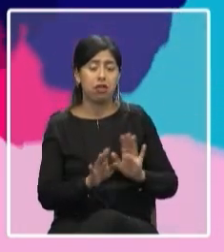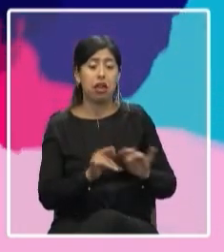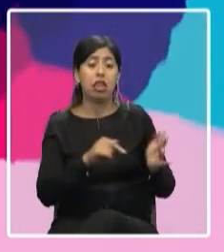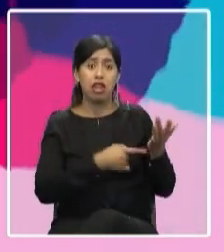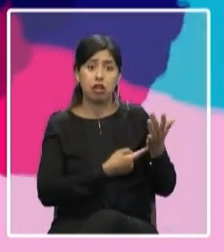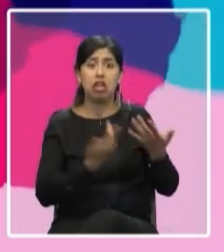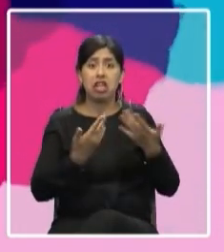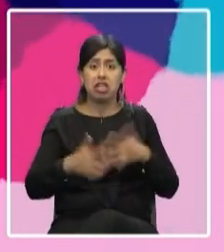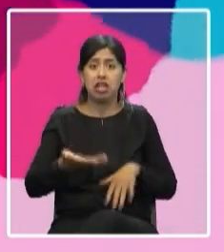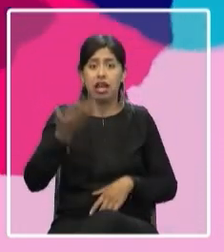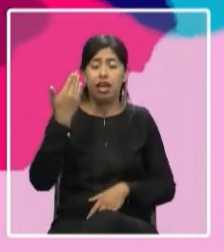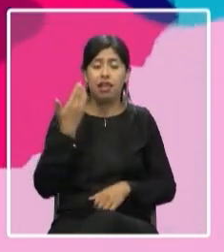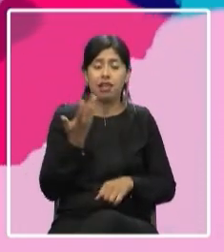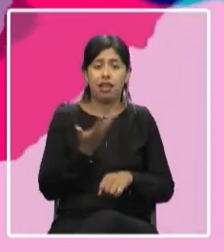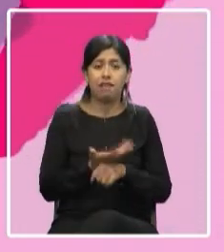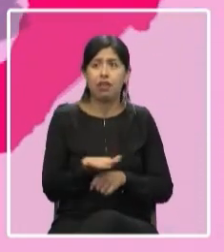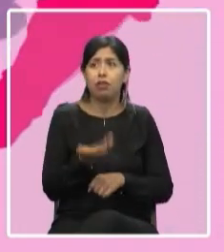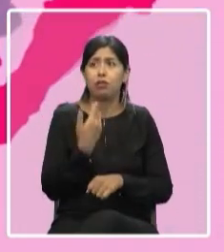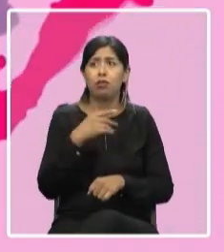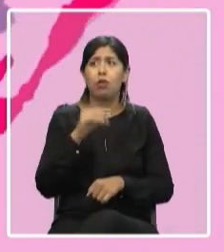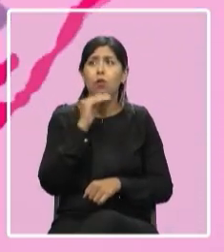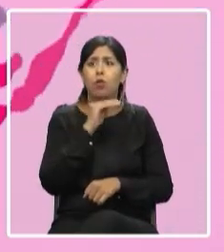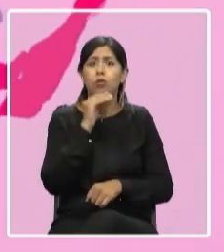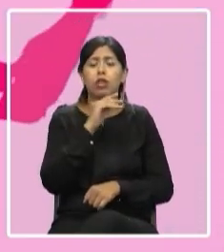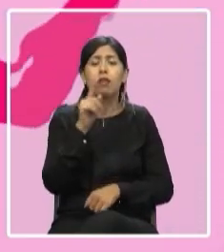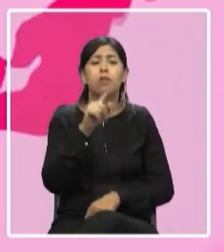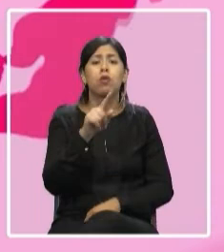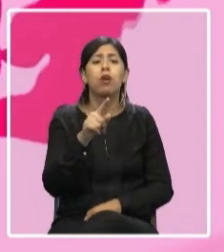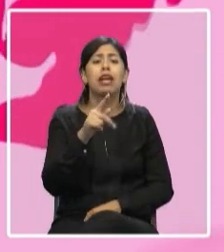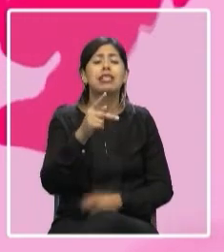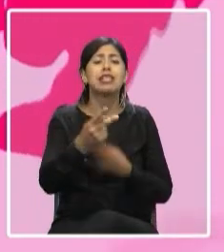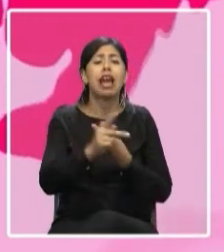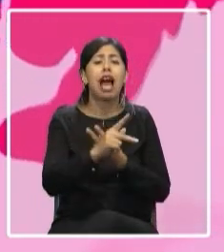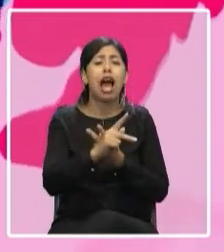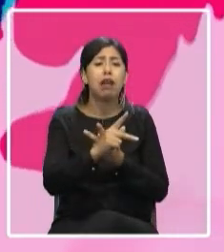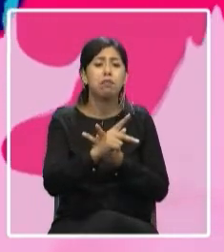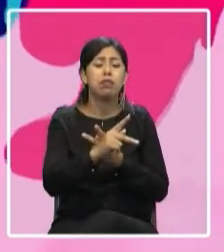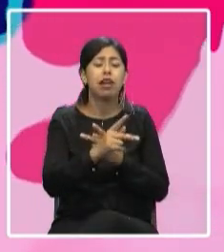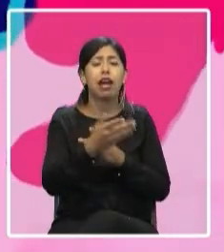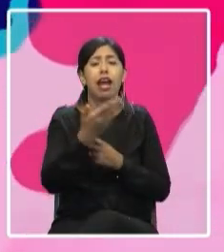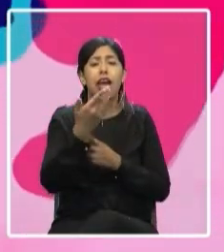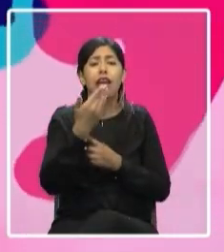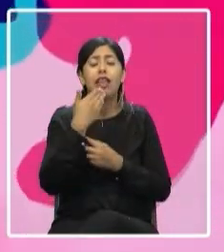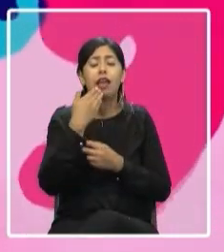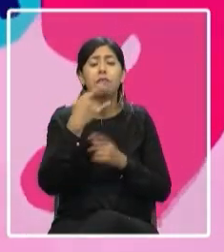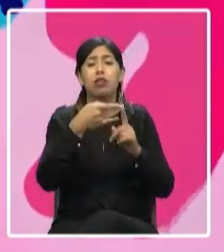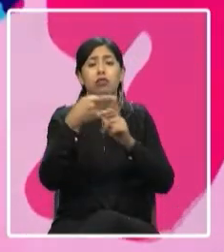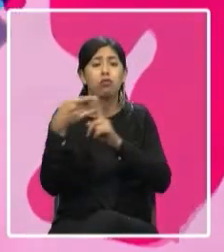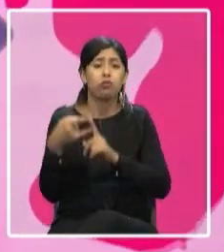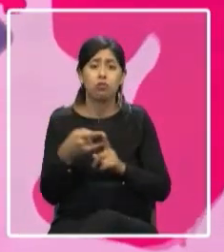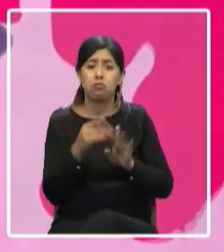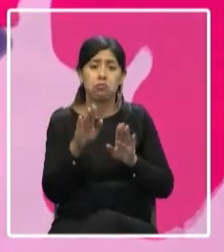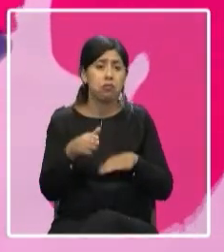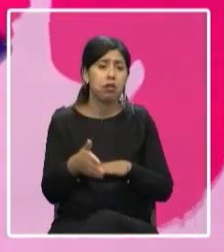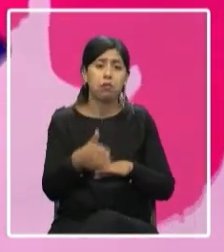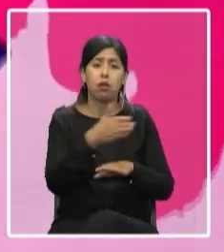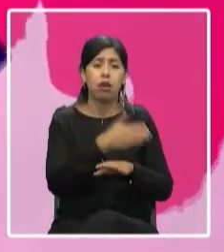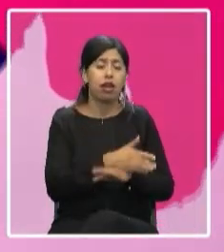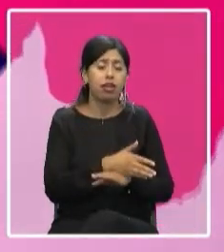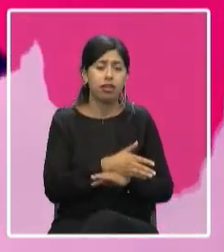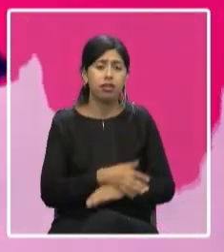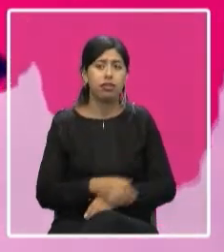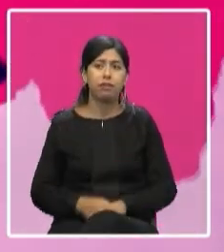or Zoom prior to the crisis. What COVID did was it solved the coordination problem. The miracle is not that I'm using